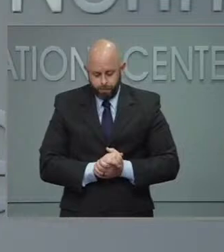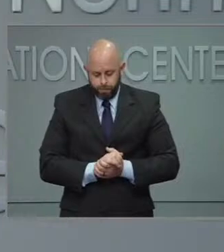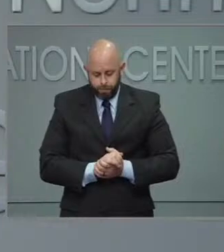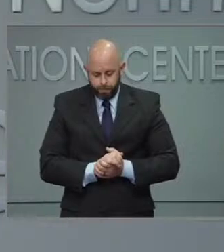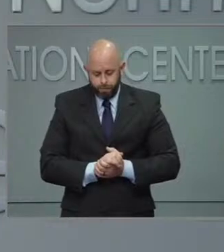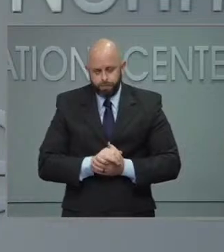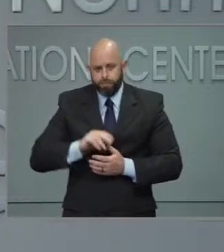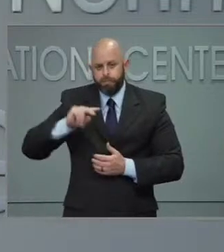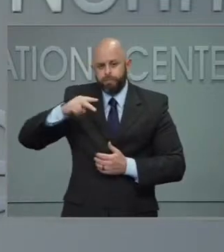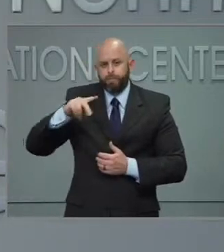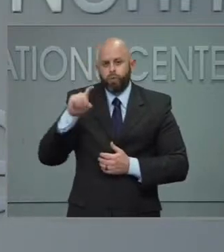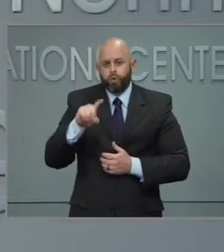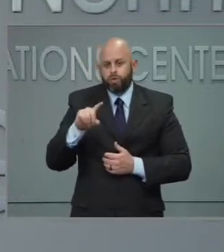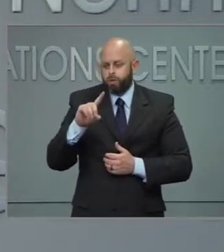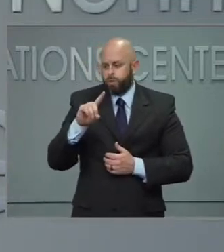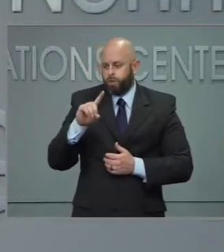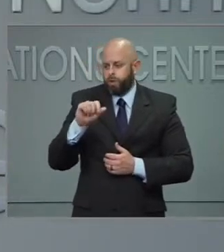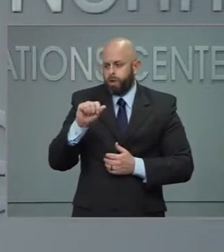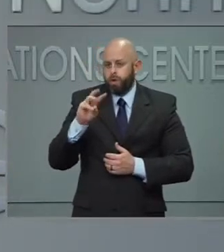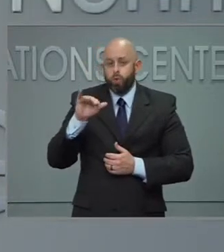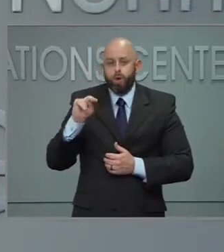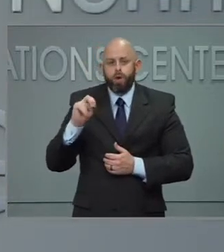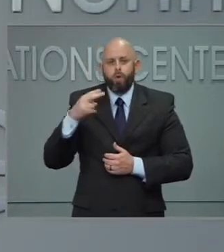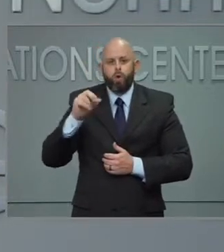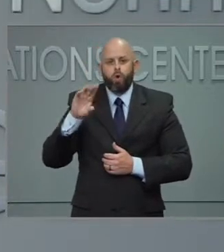Follow-up, Dewan Hogard, ABC 11.